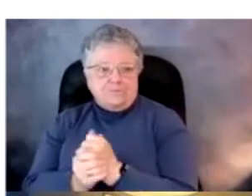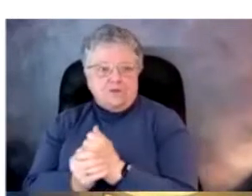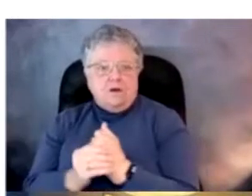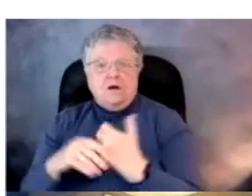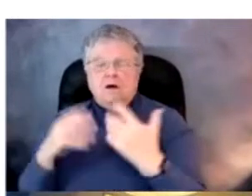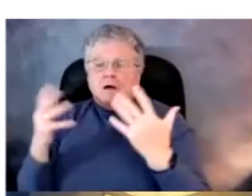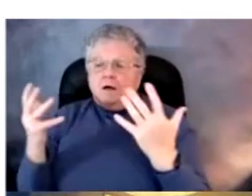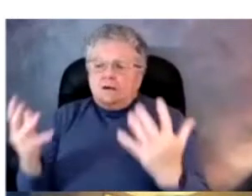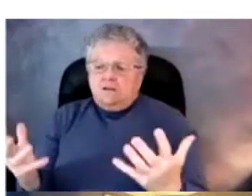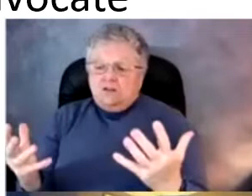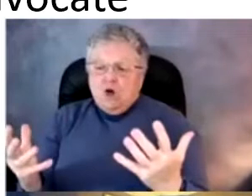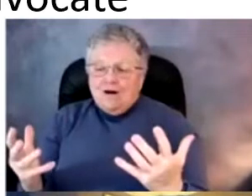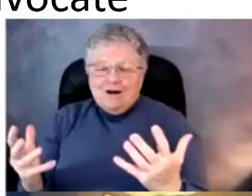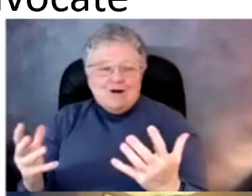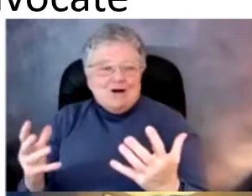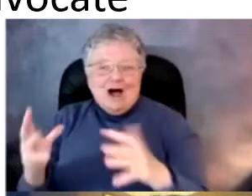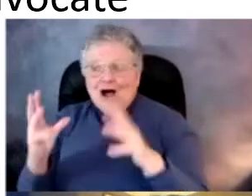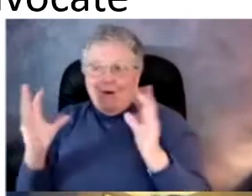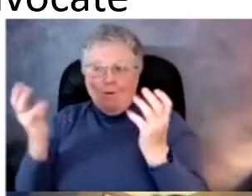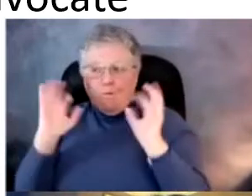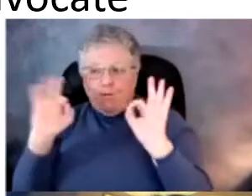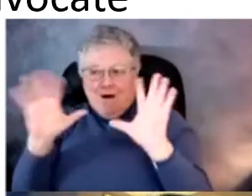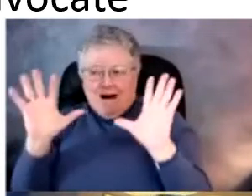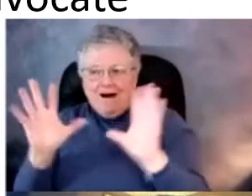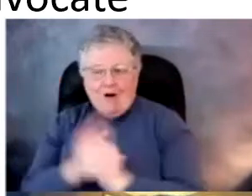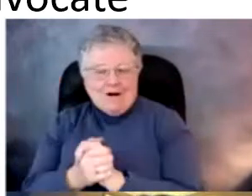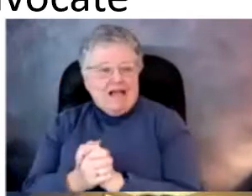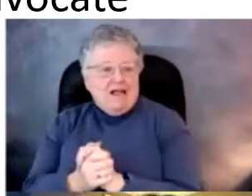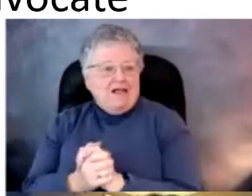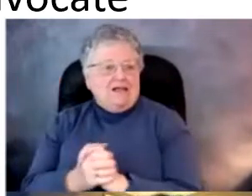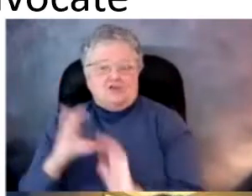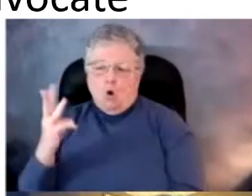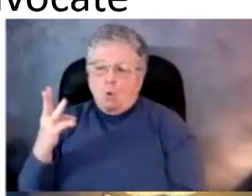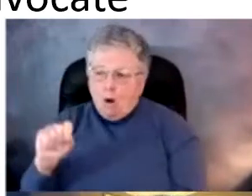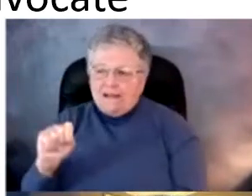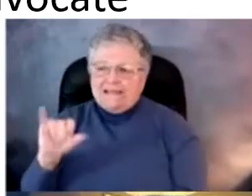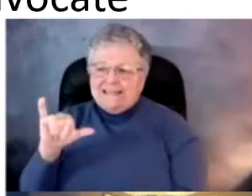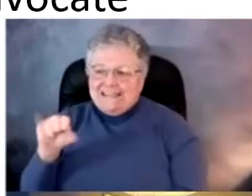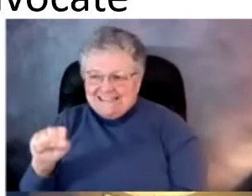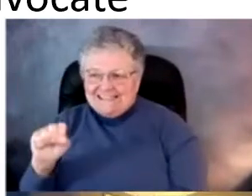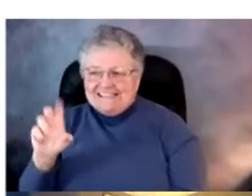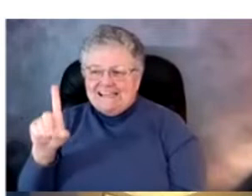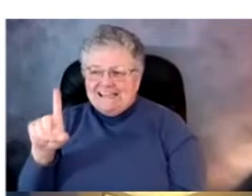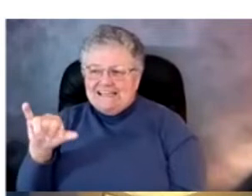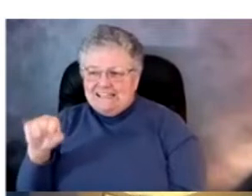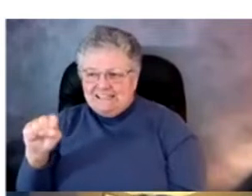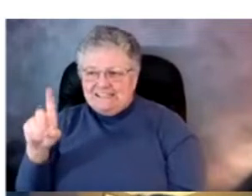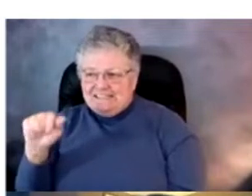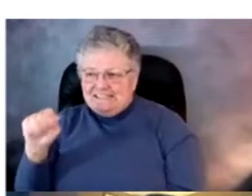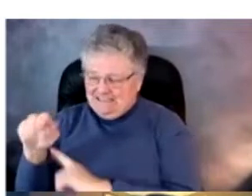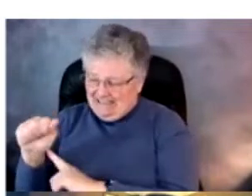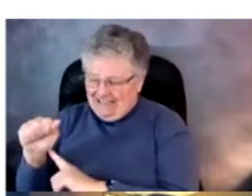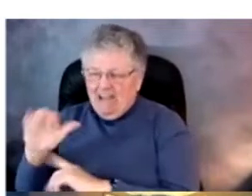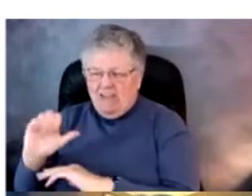So awesome. So what is DisDATA? So DisDATA formed in the fall